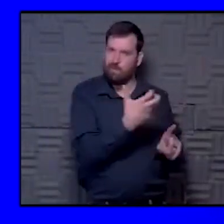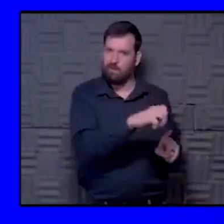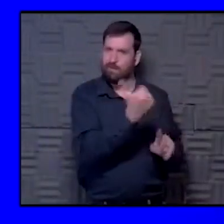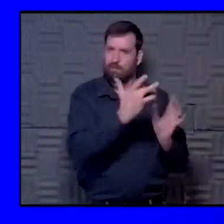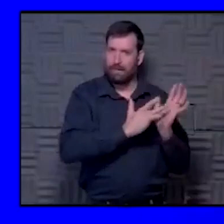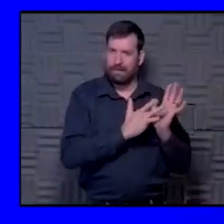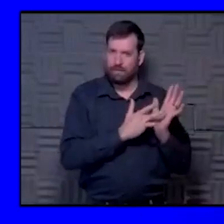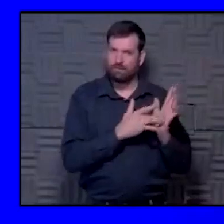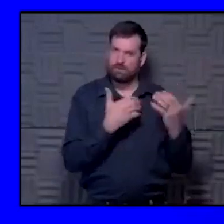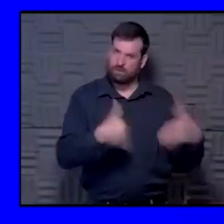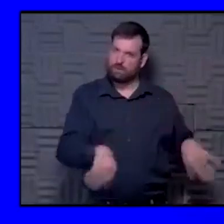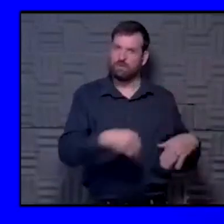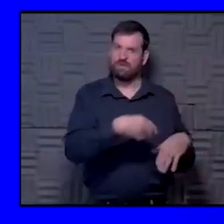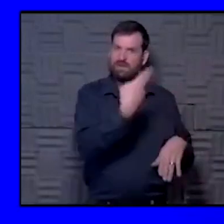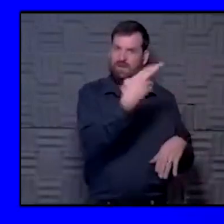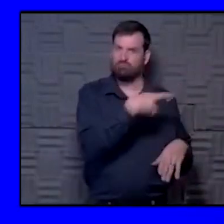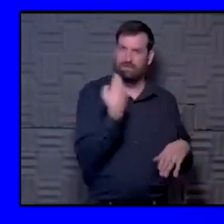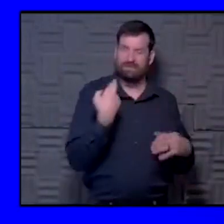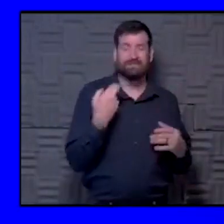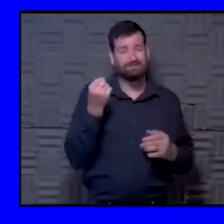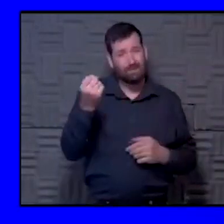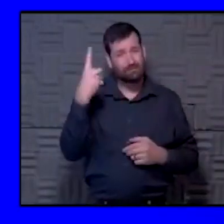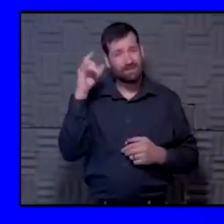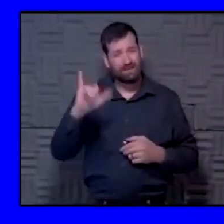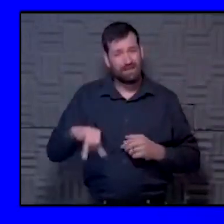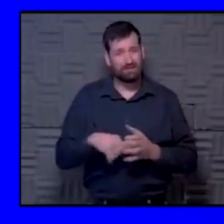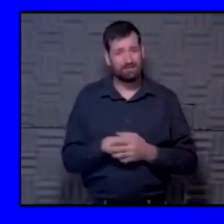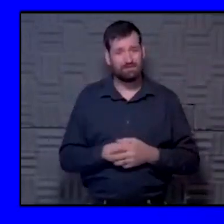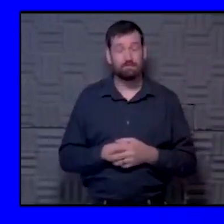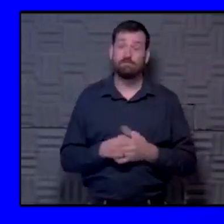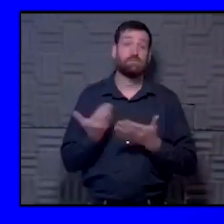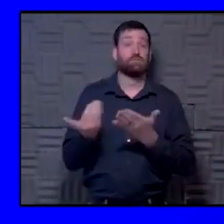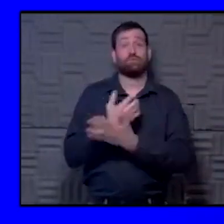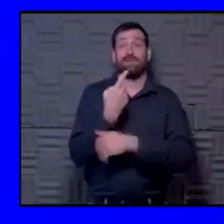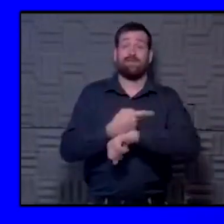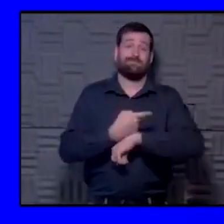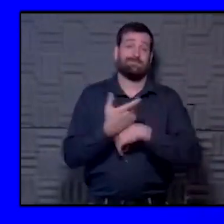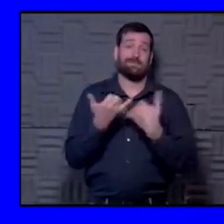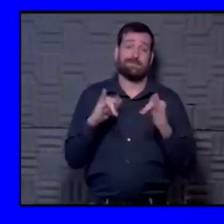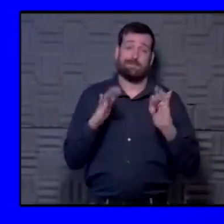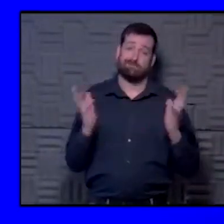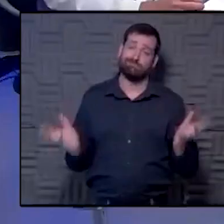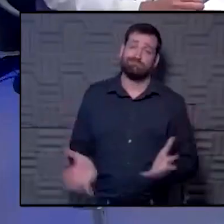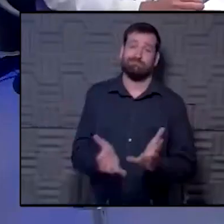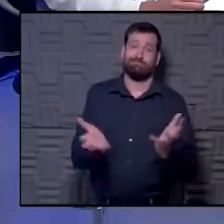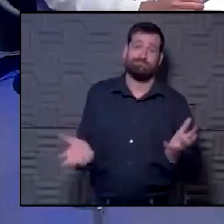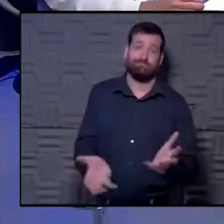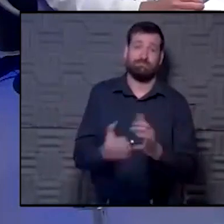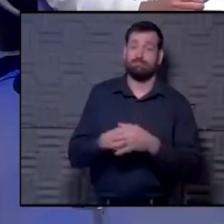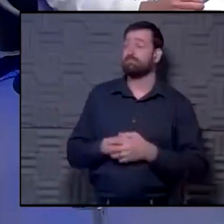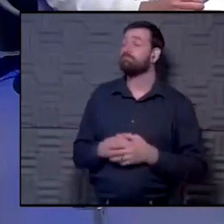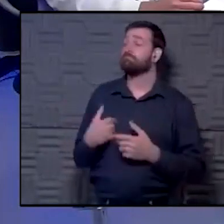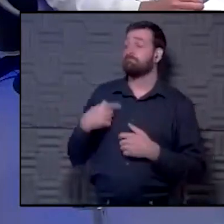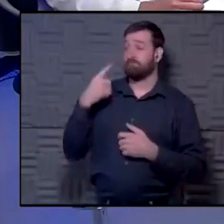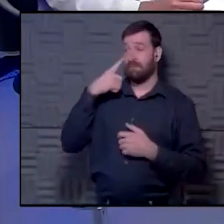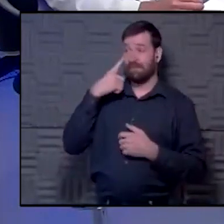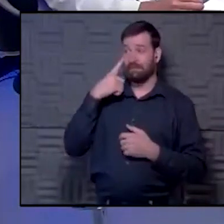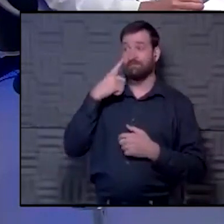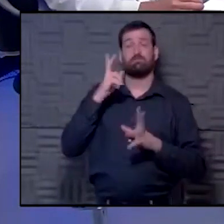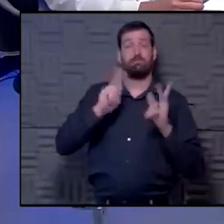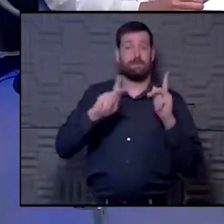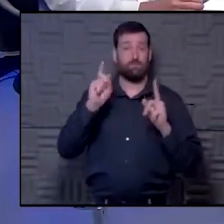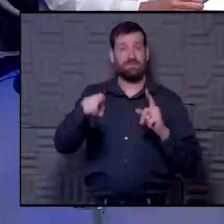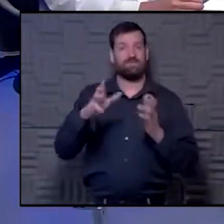Just understand those types of things. And, like you said, it's a new day. We'll keep continuing to give our message. You know what I'm thinking? I'm thinking people need